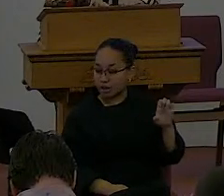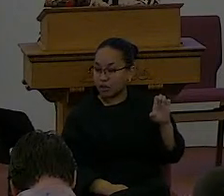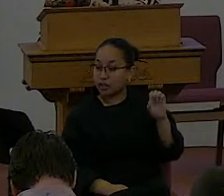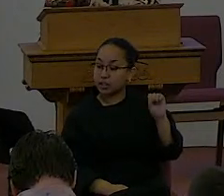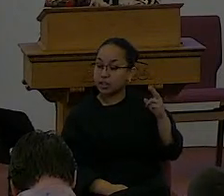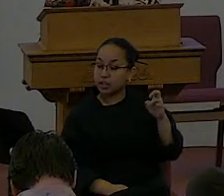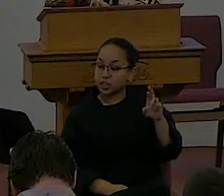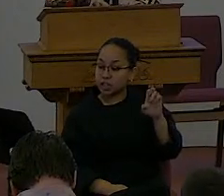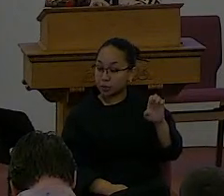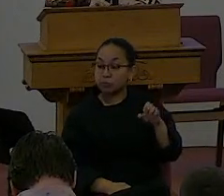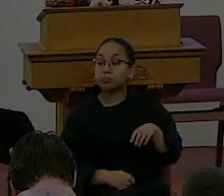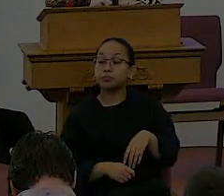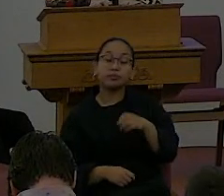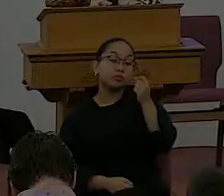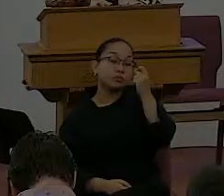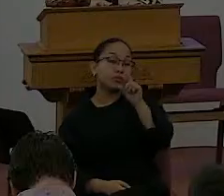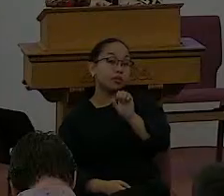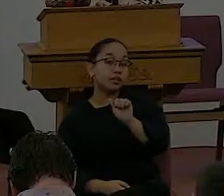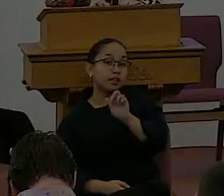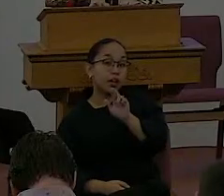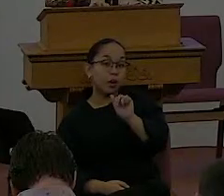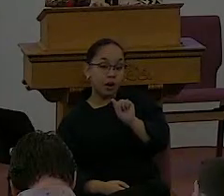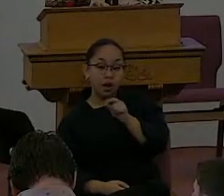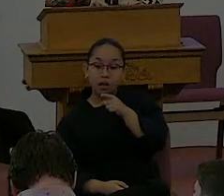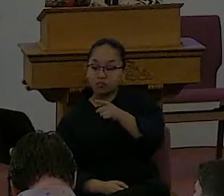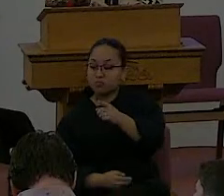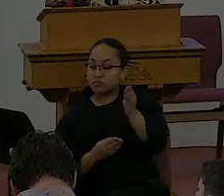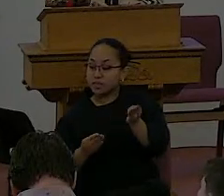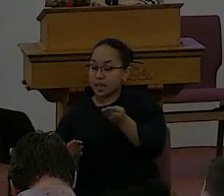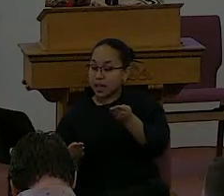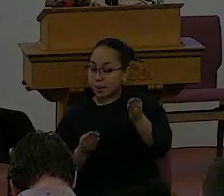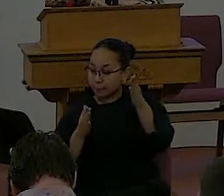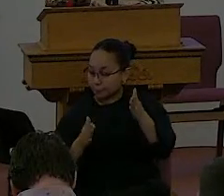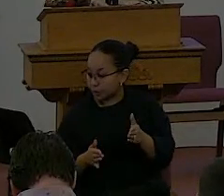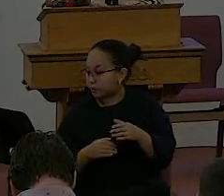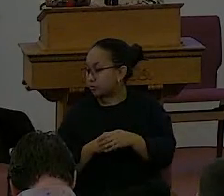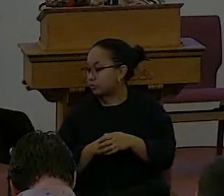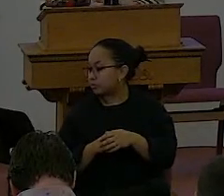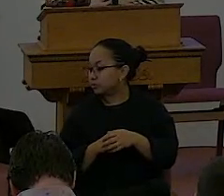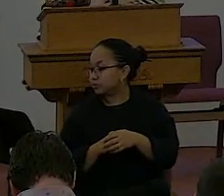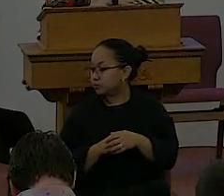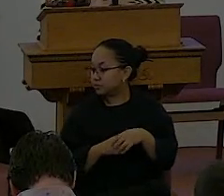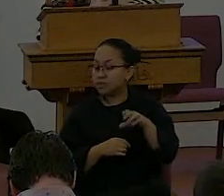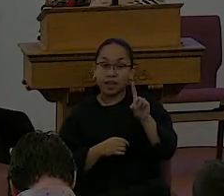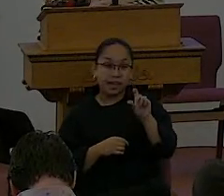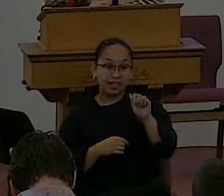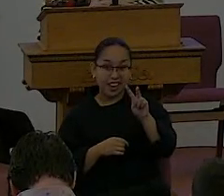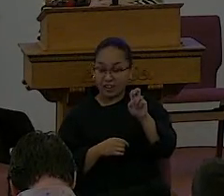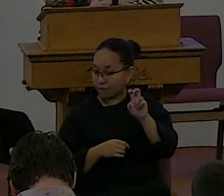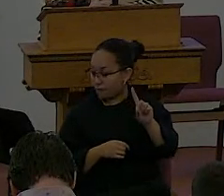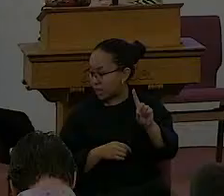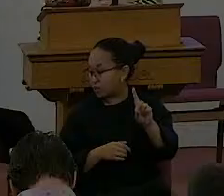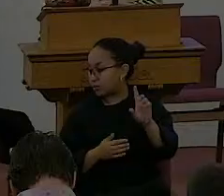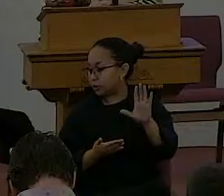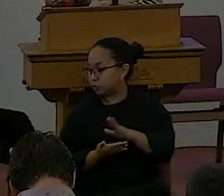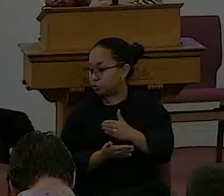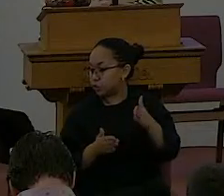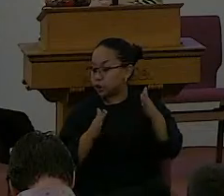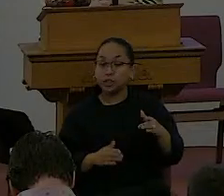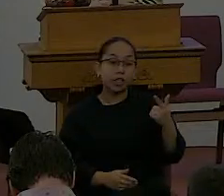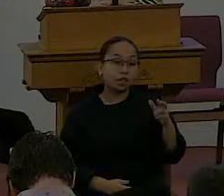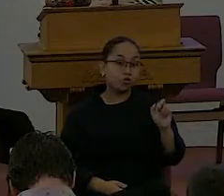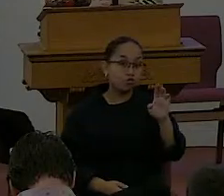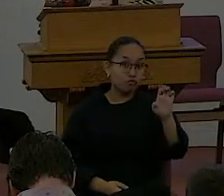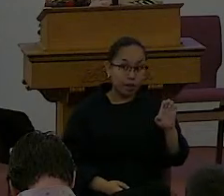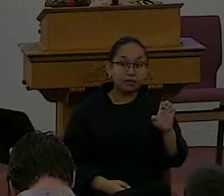celebrant, David Yako, and the musician Grace Curran is the cantor. Our format today